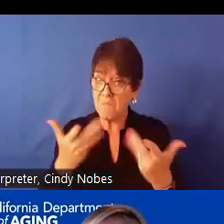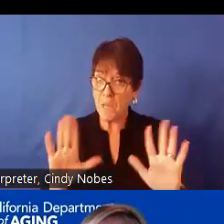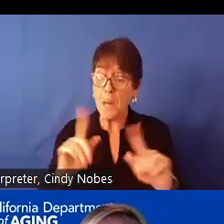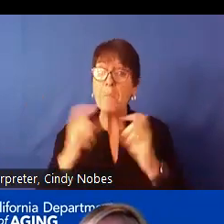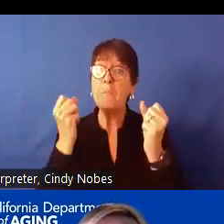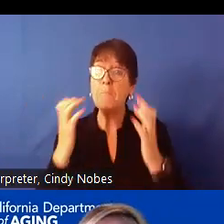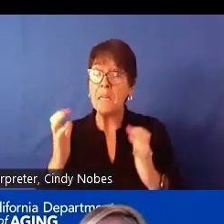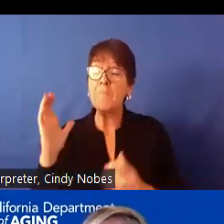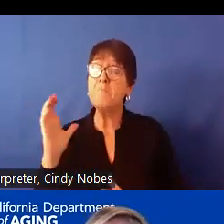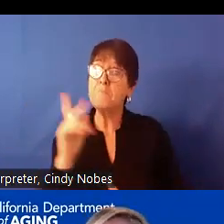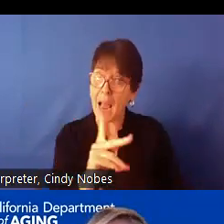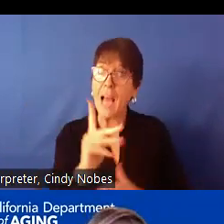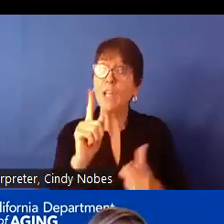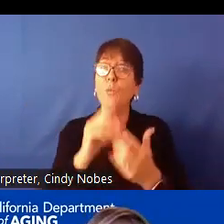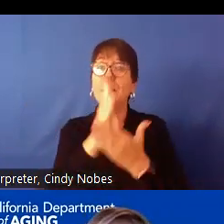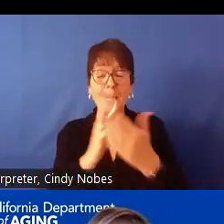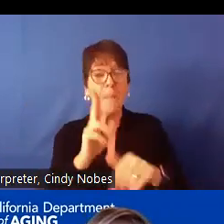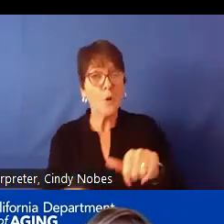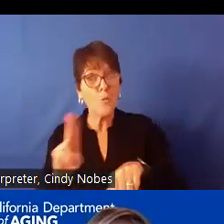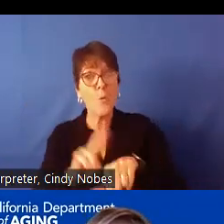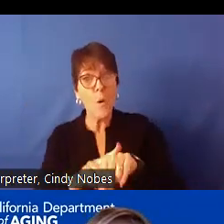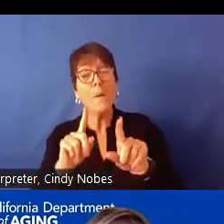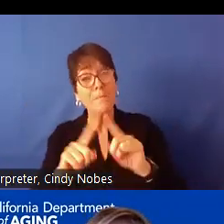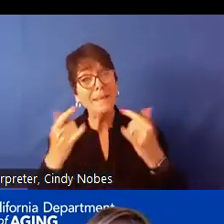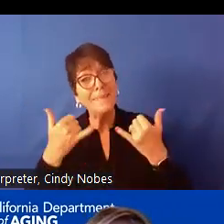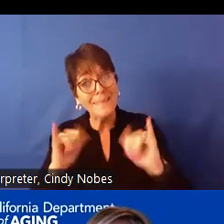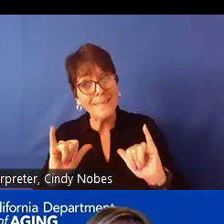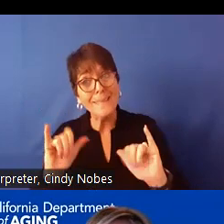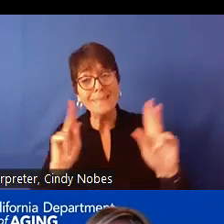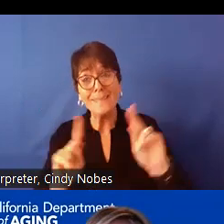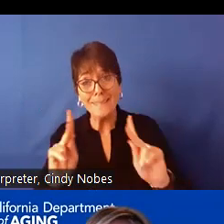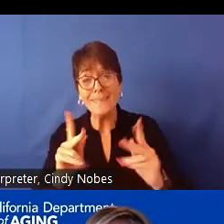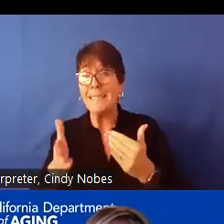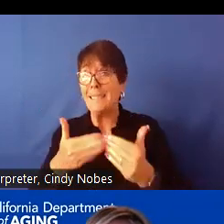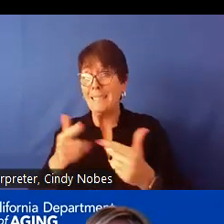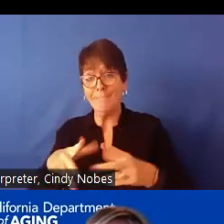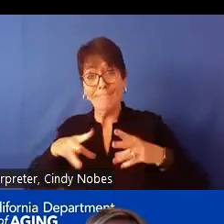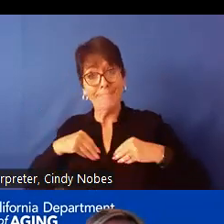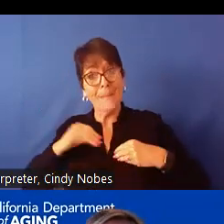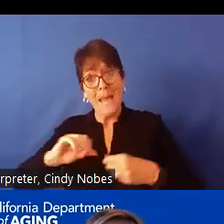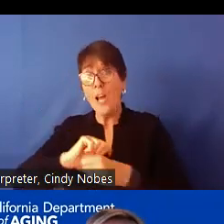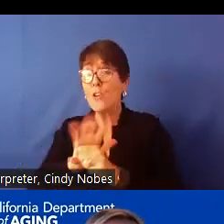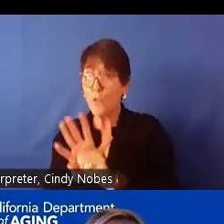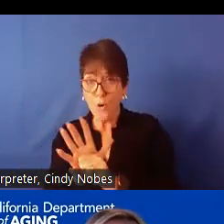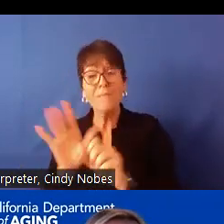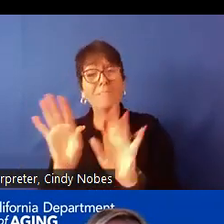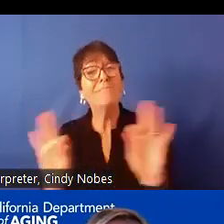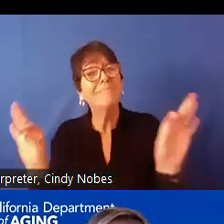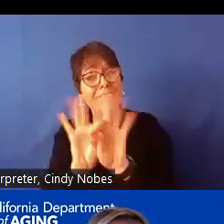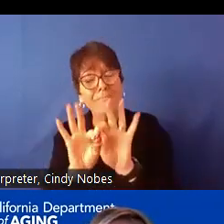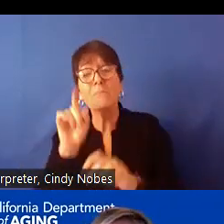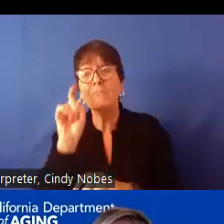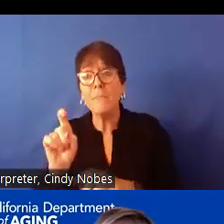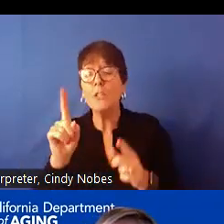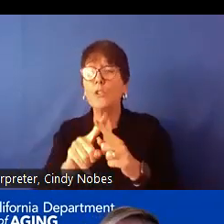to return to normal, there is still a population that remains susceptible to the COVID virus. And it's important that we continue